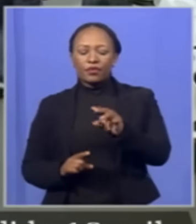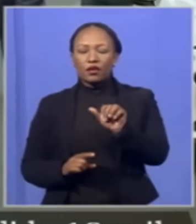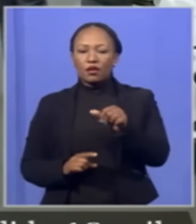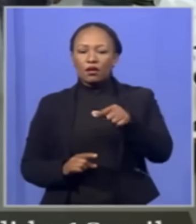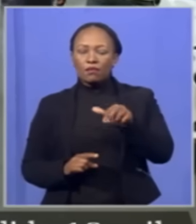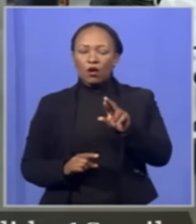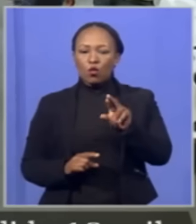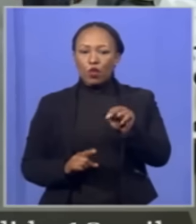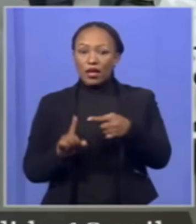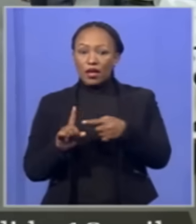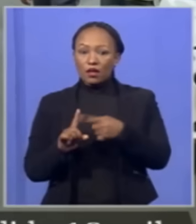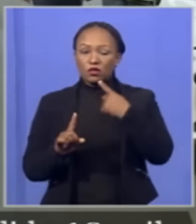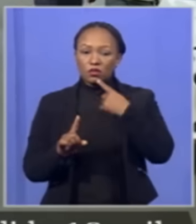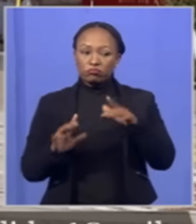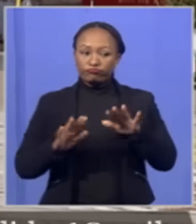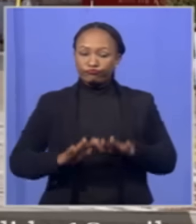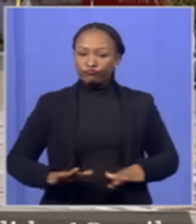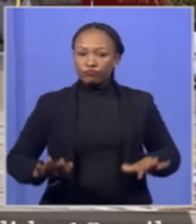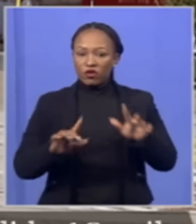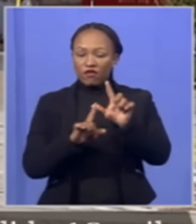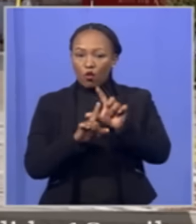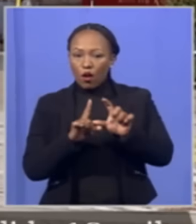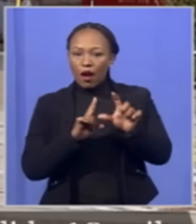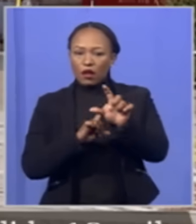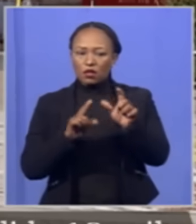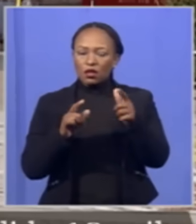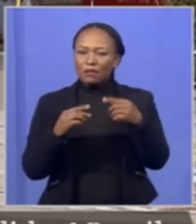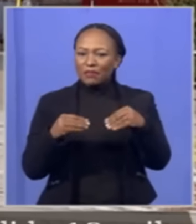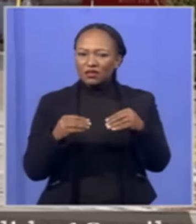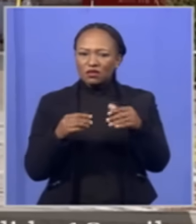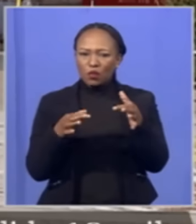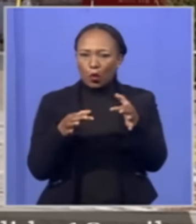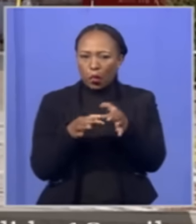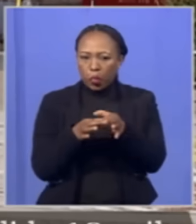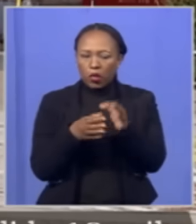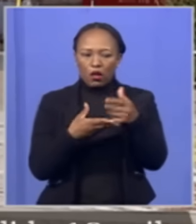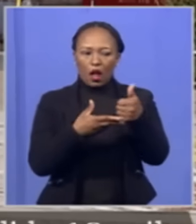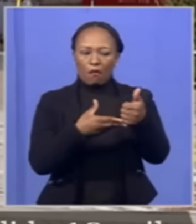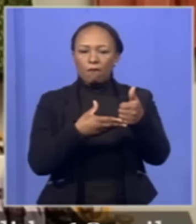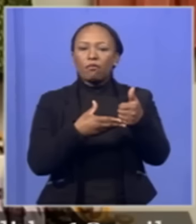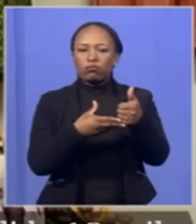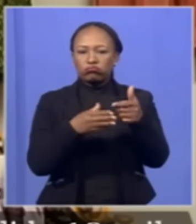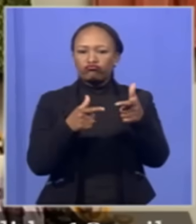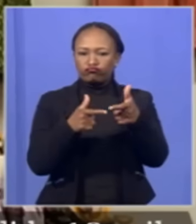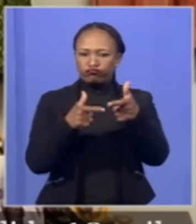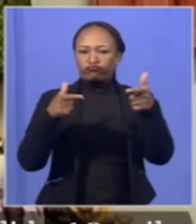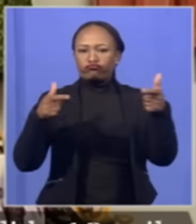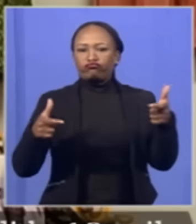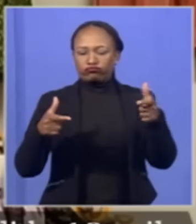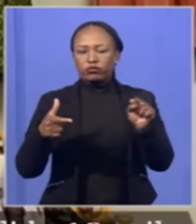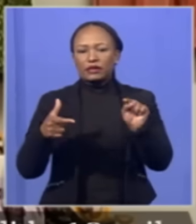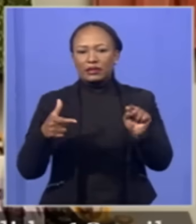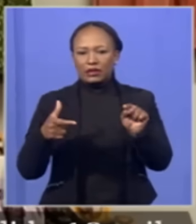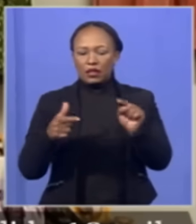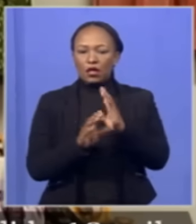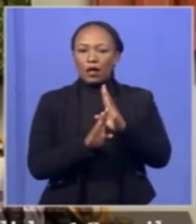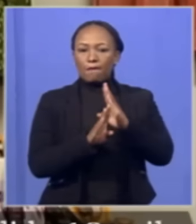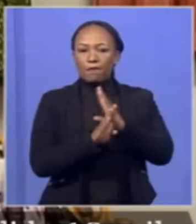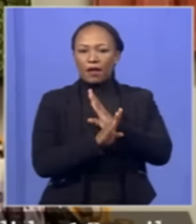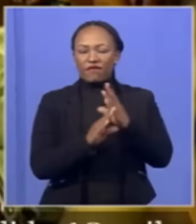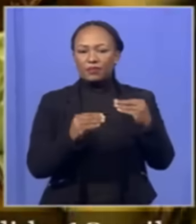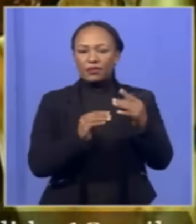tlhabolola botaki ba selegae le kgolo ya dikgwebo tse dipotlana. O bolela gore go farologana le dikgwebo tsa private seabe